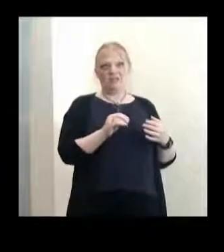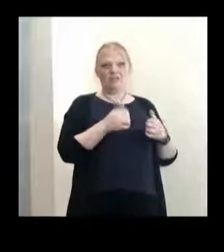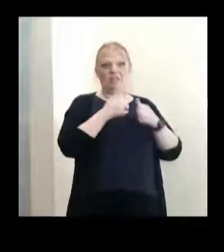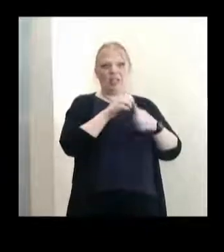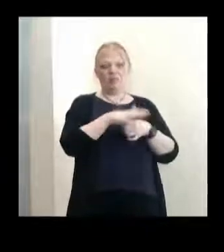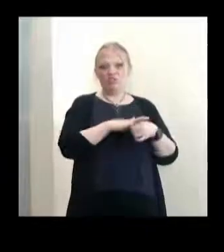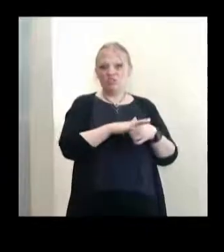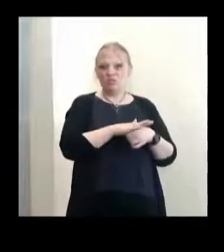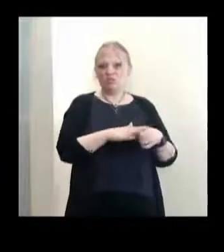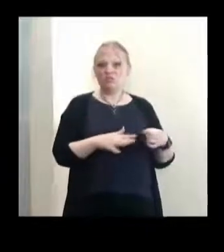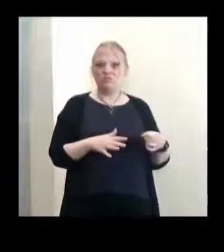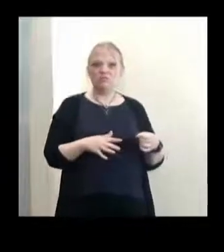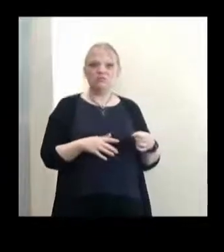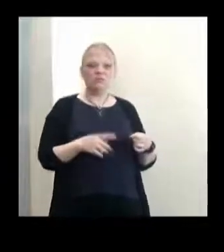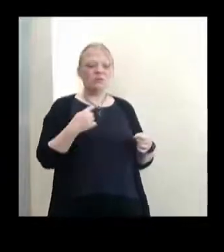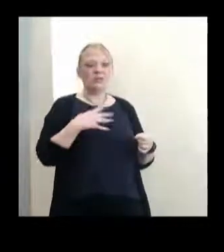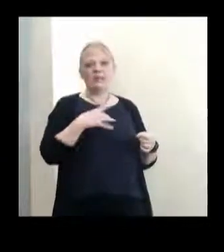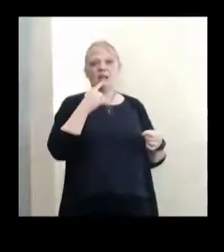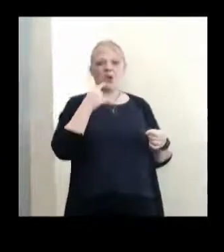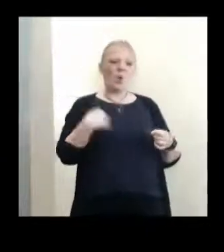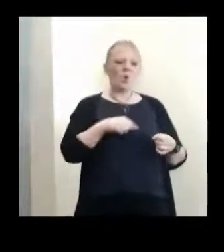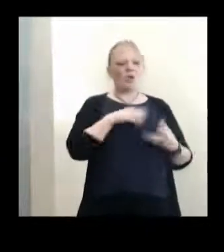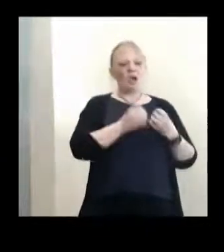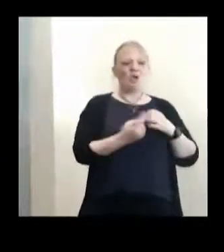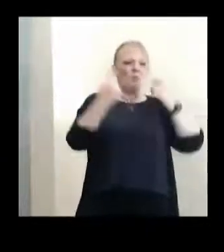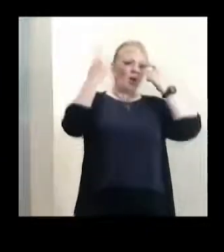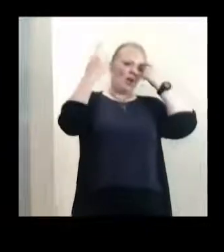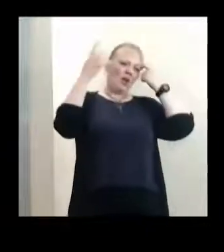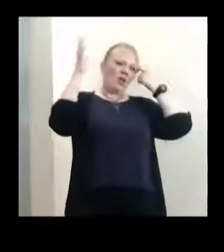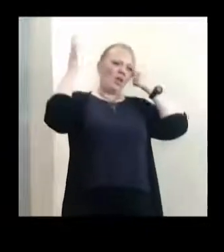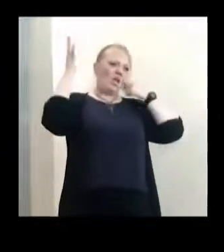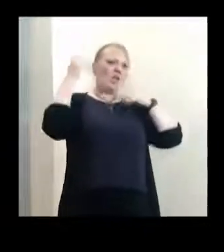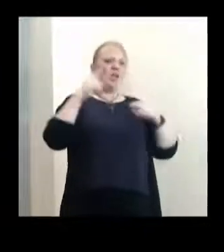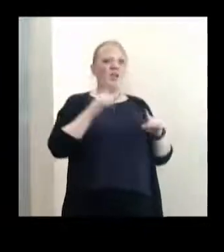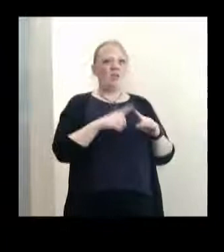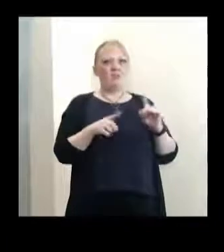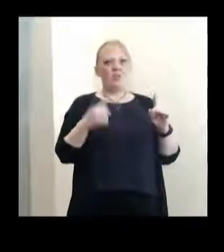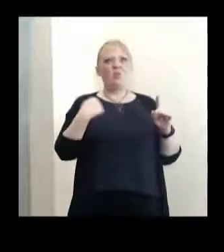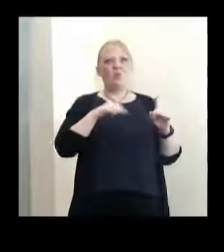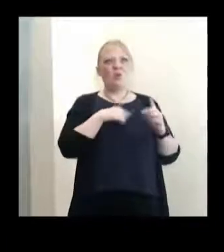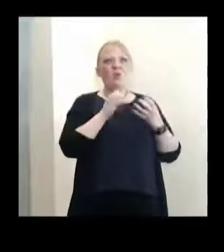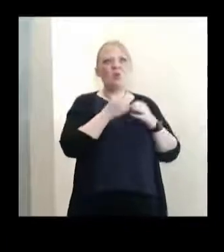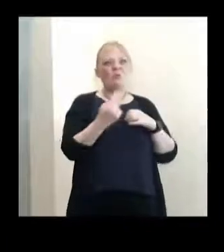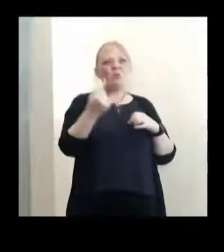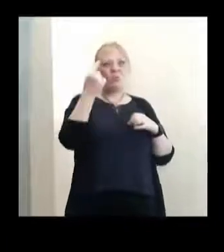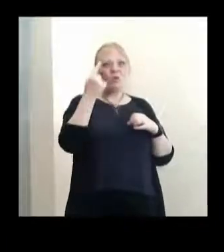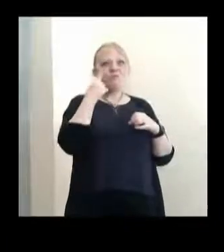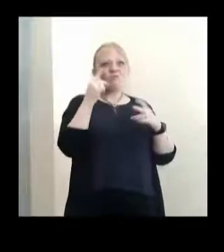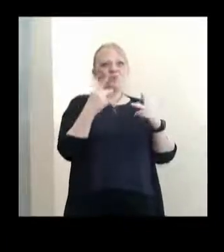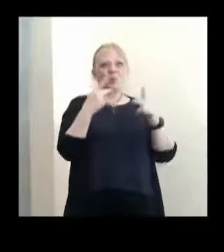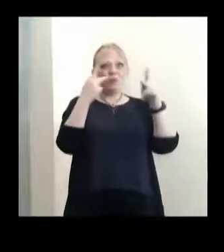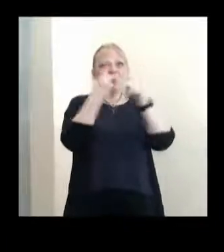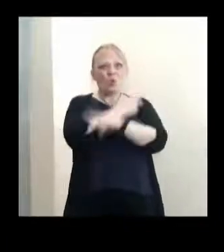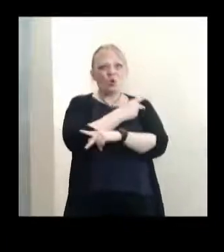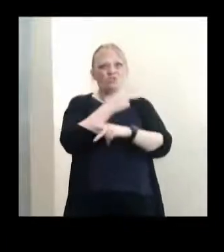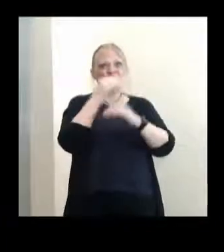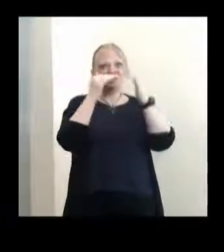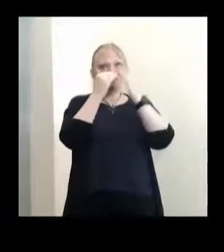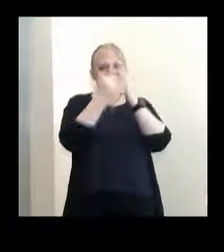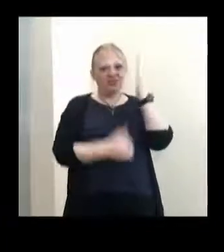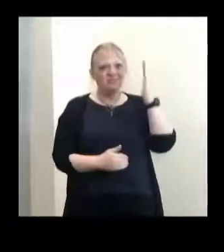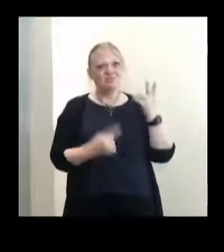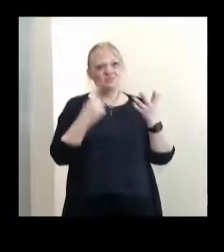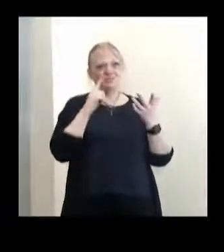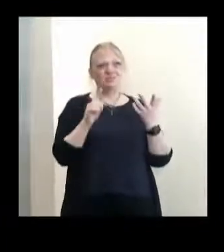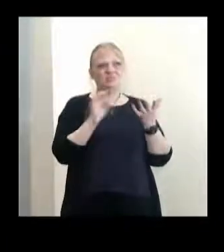I mean, we like to say, hey, we're number 1, but right now, last I checked, we're number 1 on the worst new cases for New York